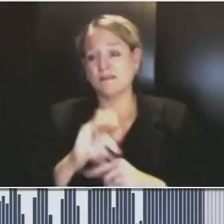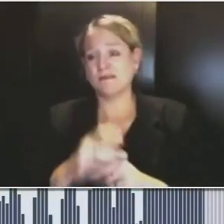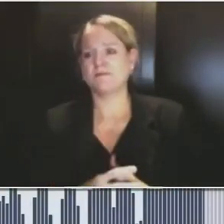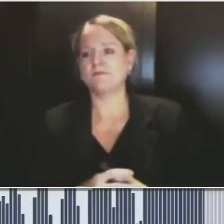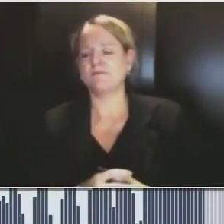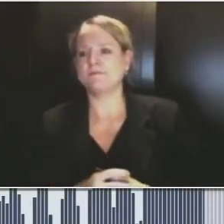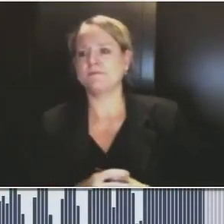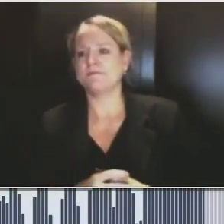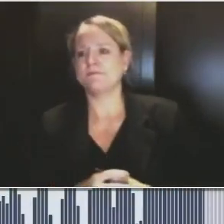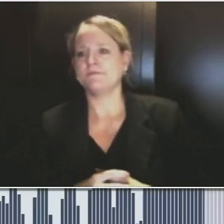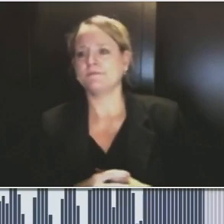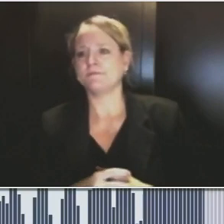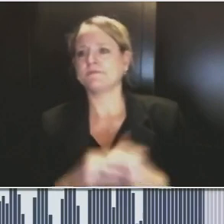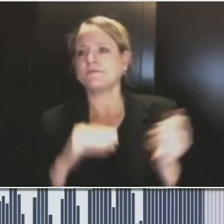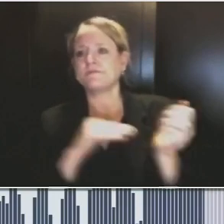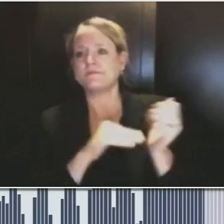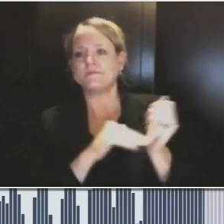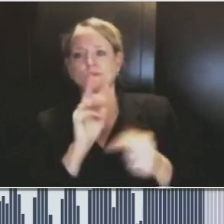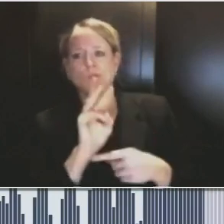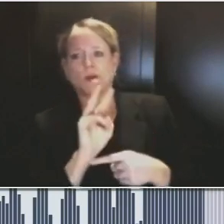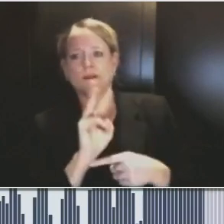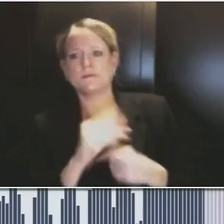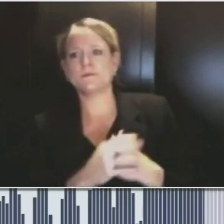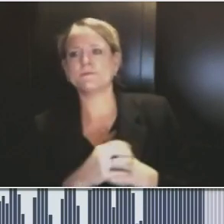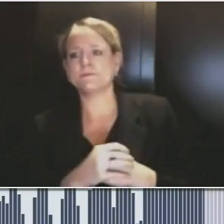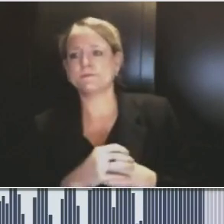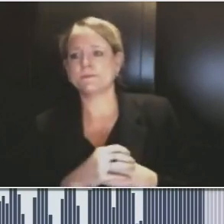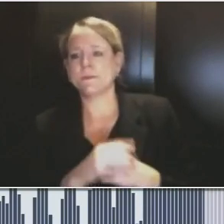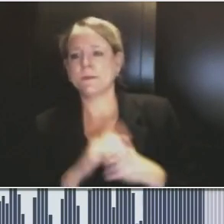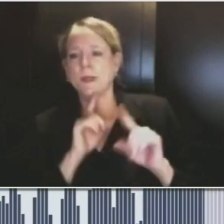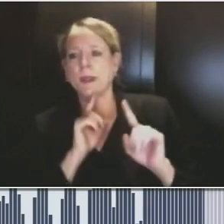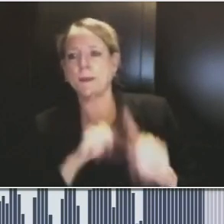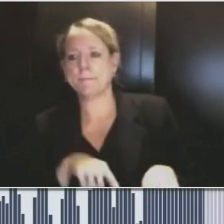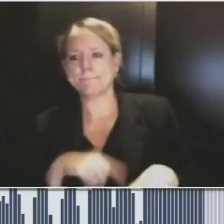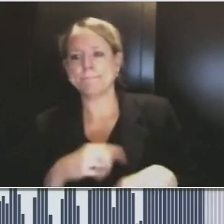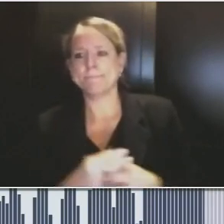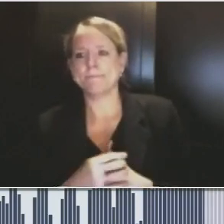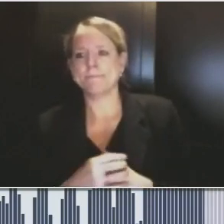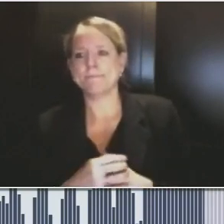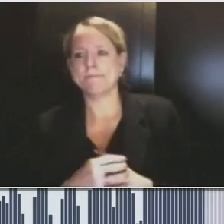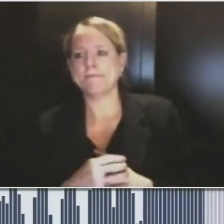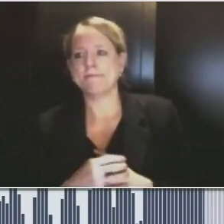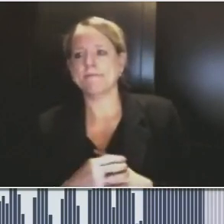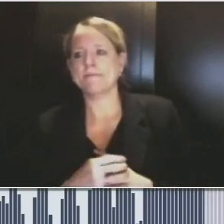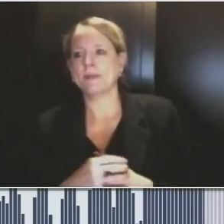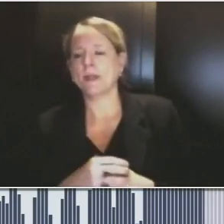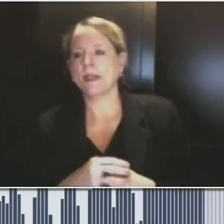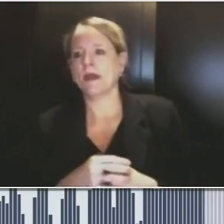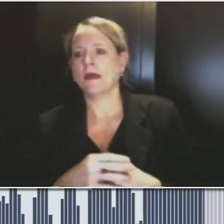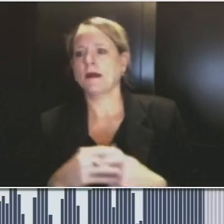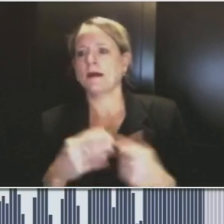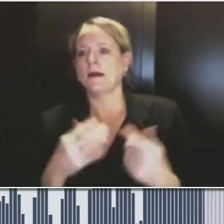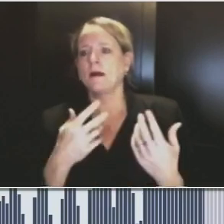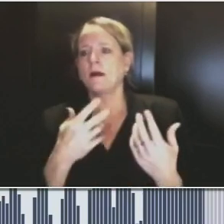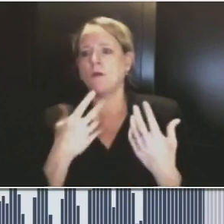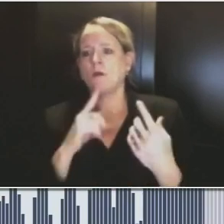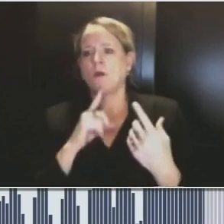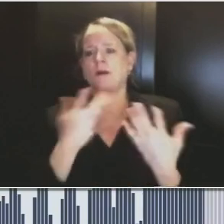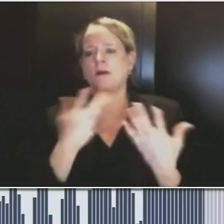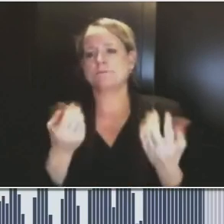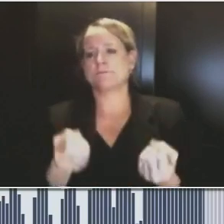that's in someone's nose or throat varies. It can change from very early on in the illness,